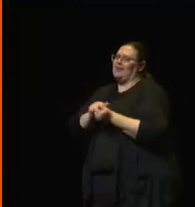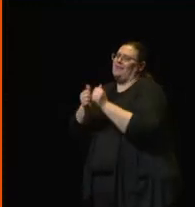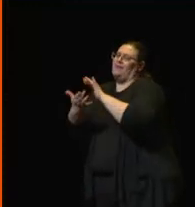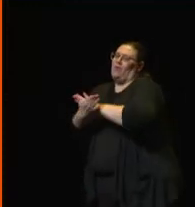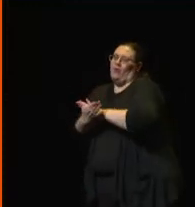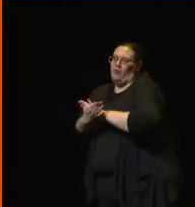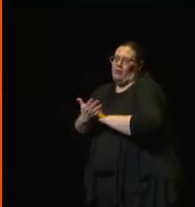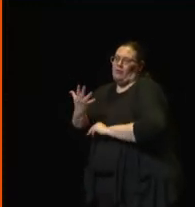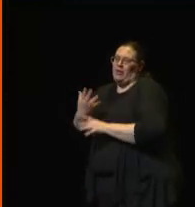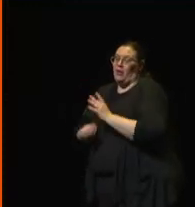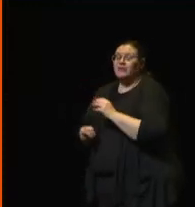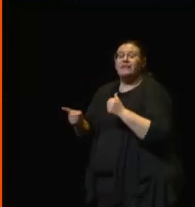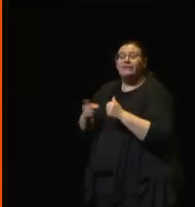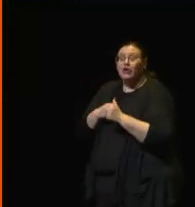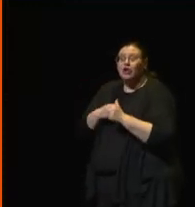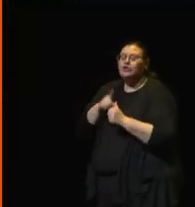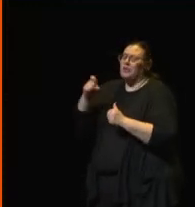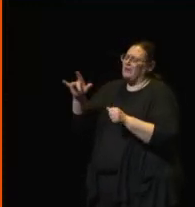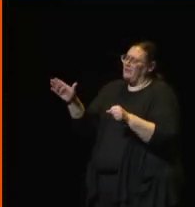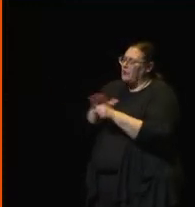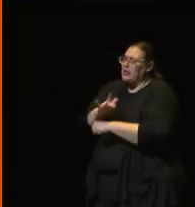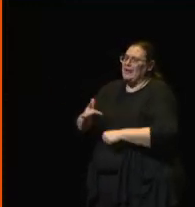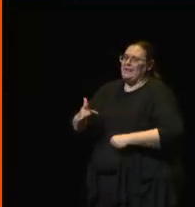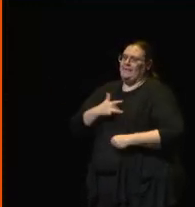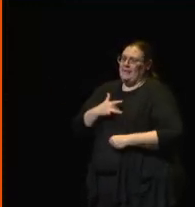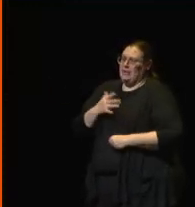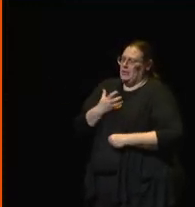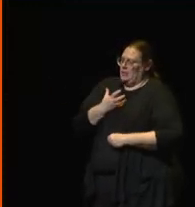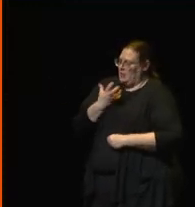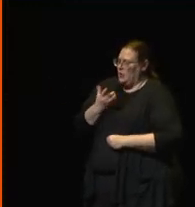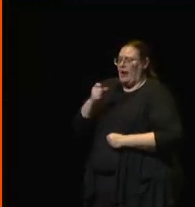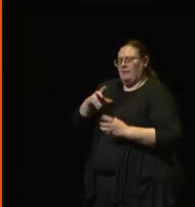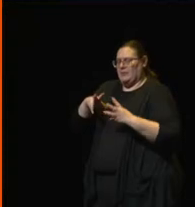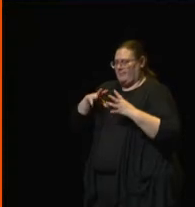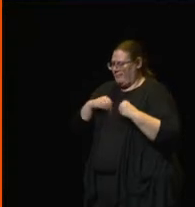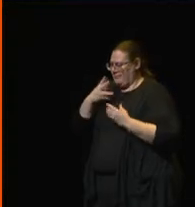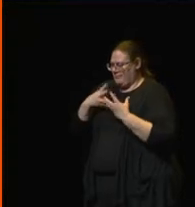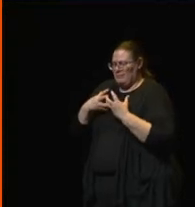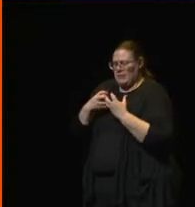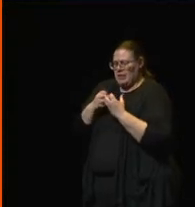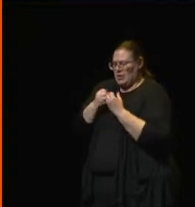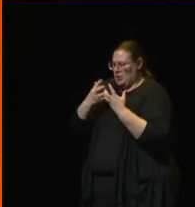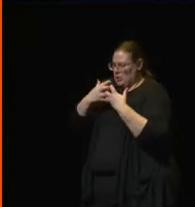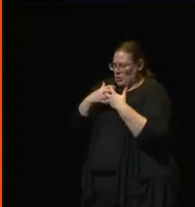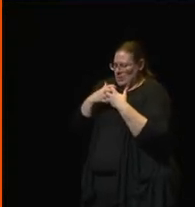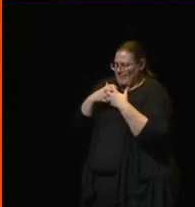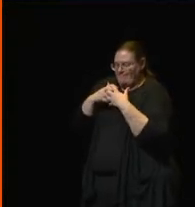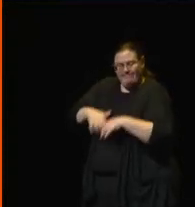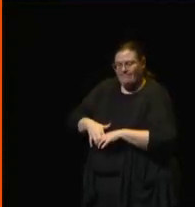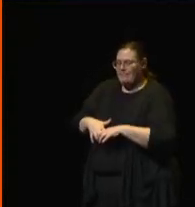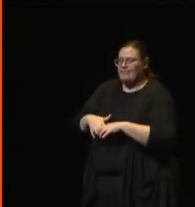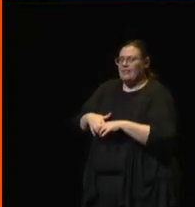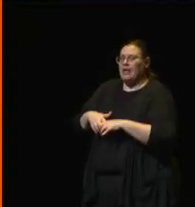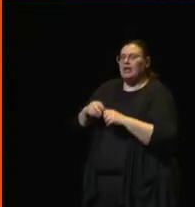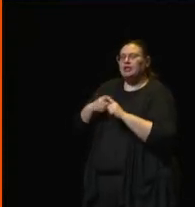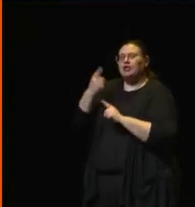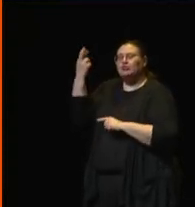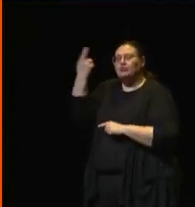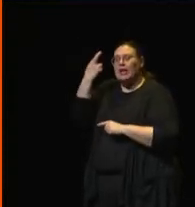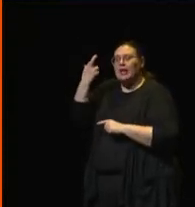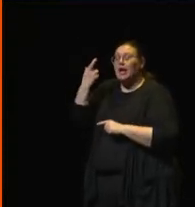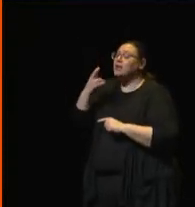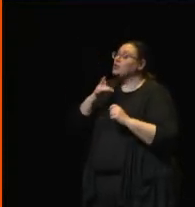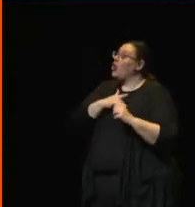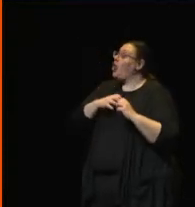feel it fully. You have to face the fear that it might wreck you, until you realize that somehow your broken heart is still